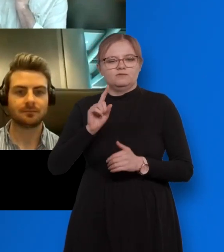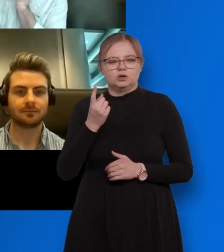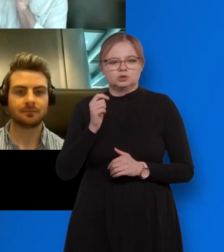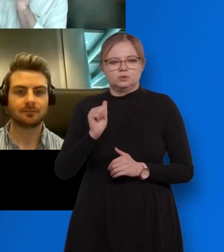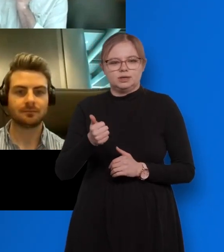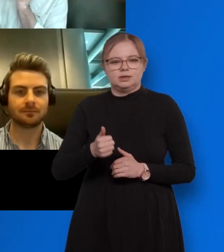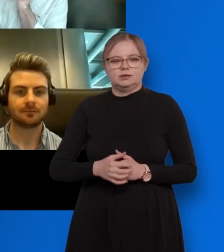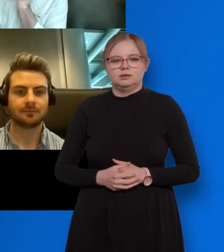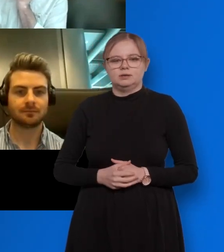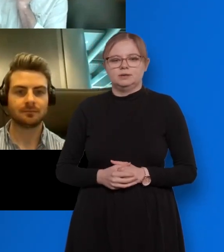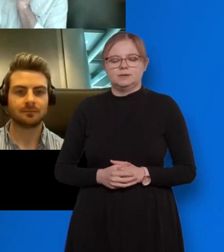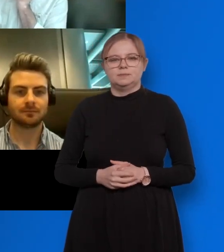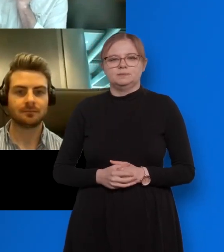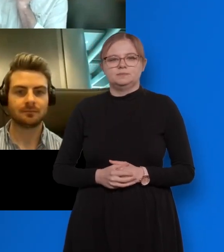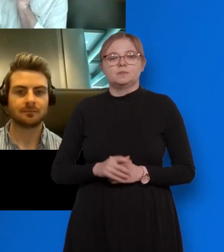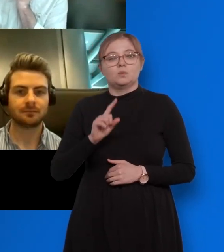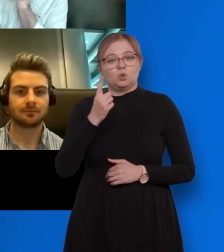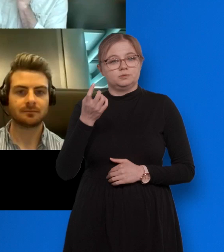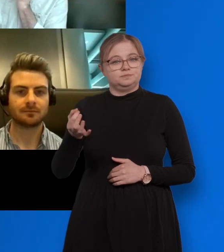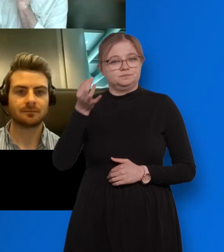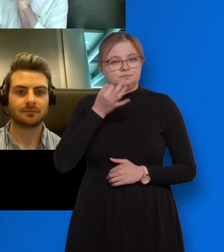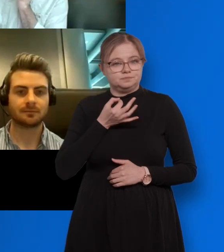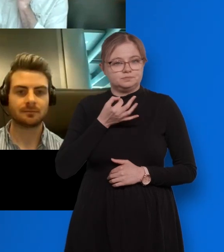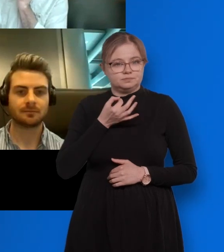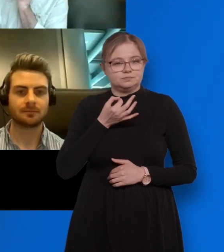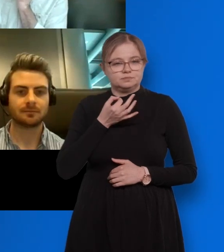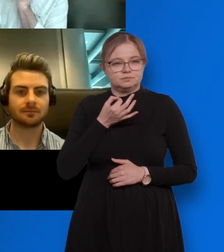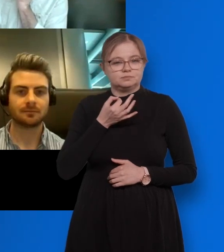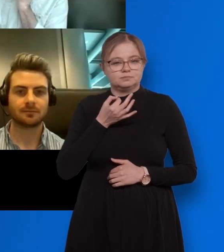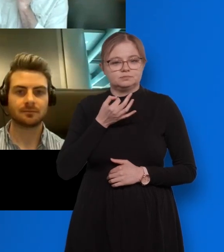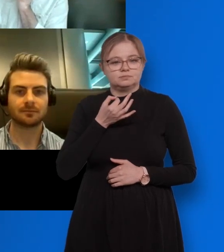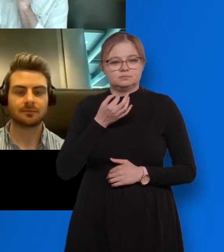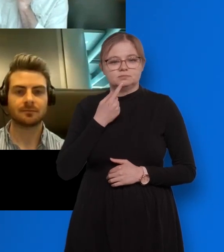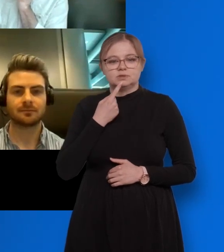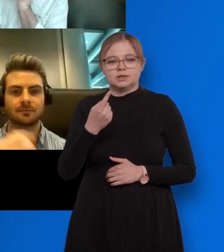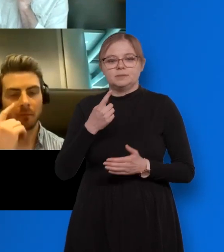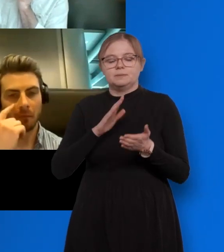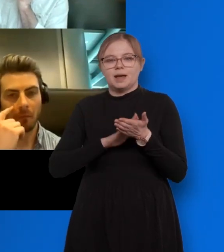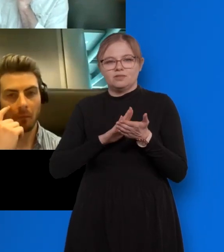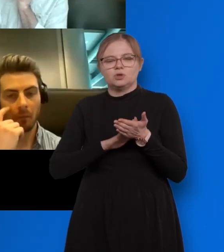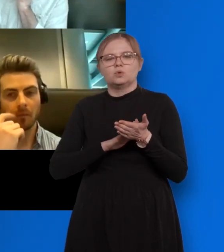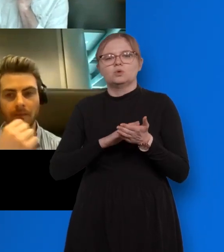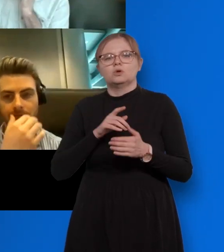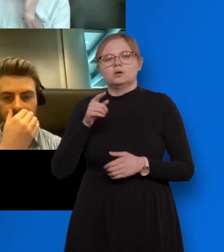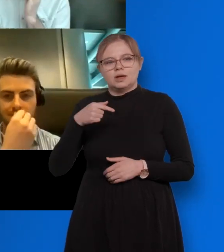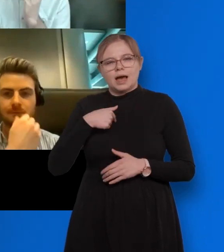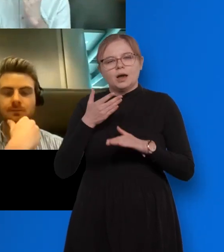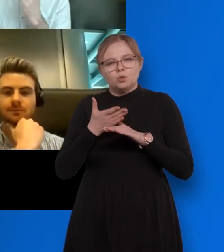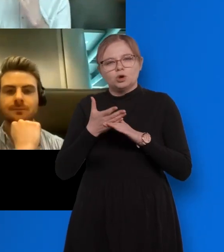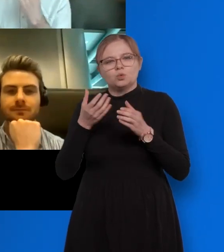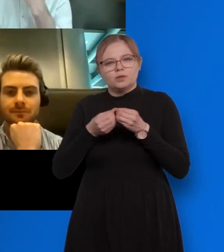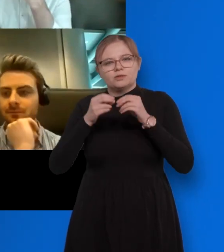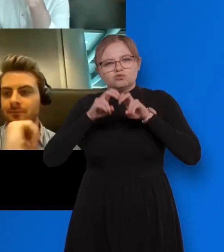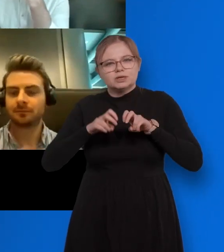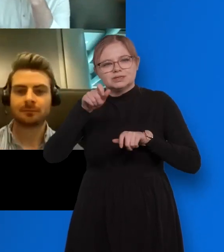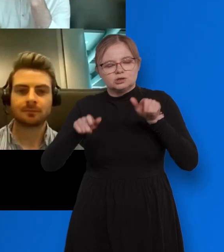we'll start with Mathew. That's okay. So there's one here which says, Mathew, I